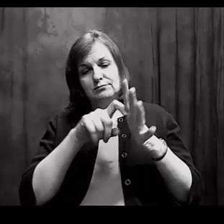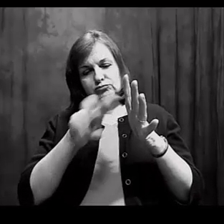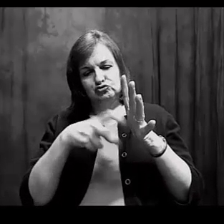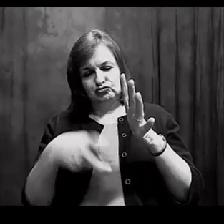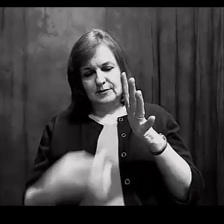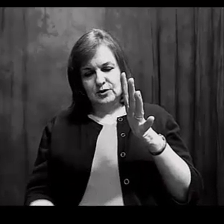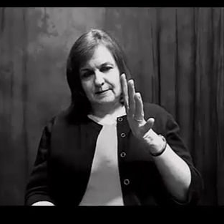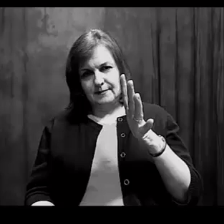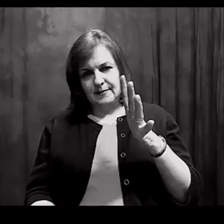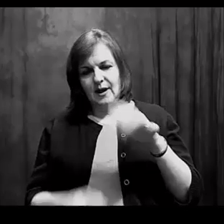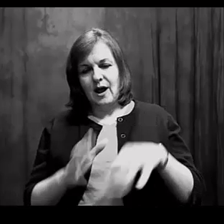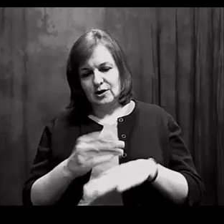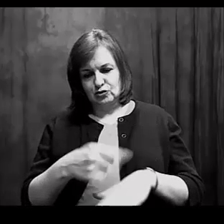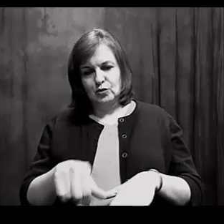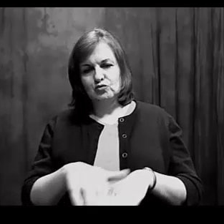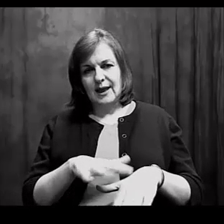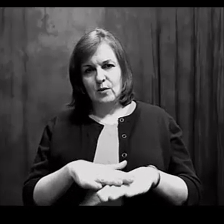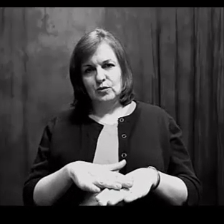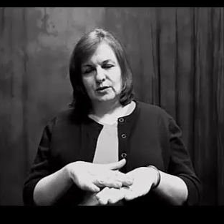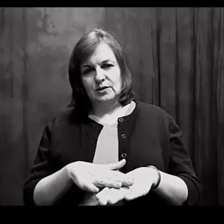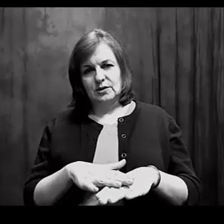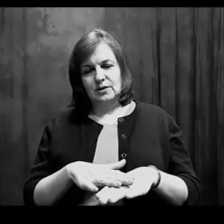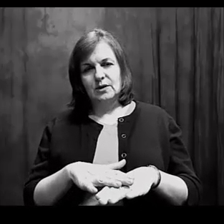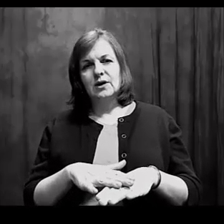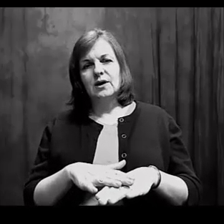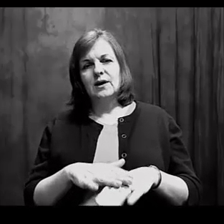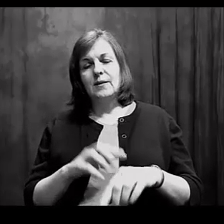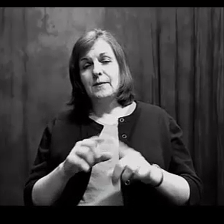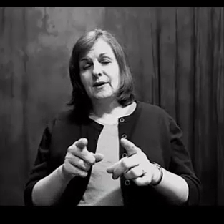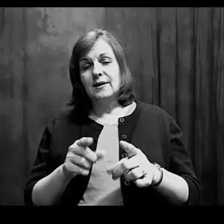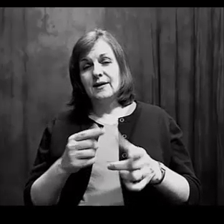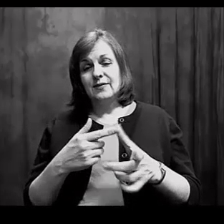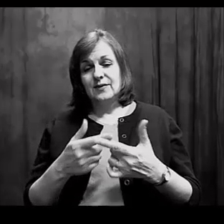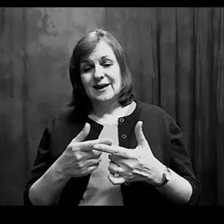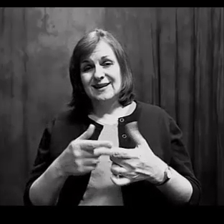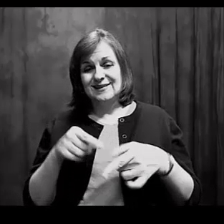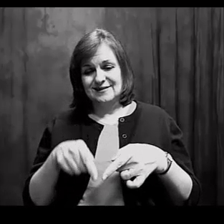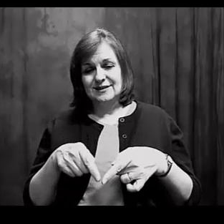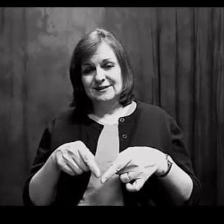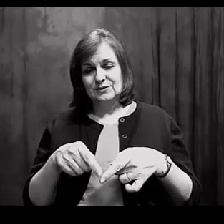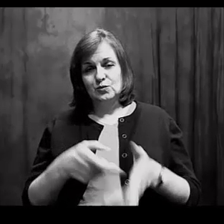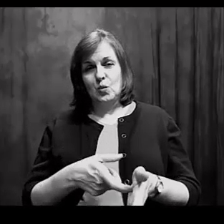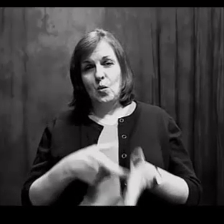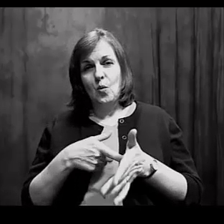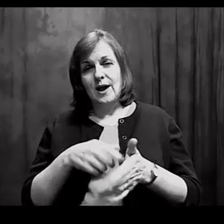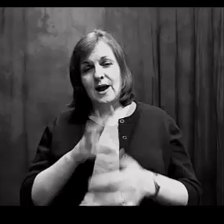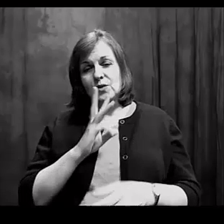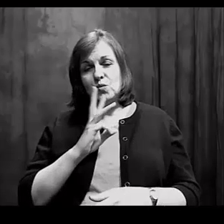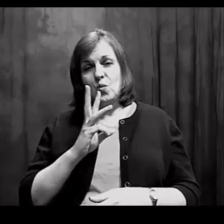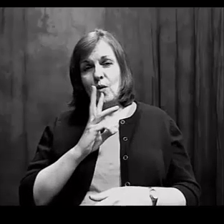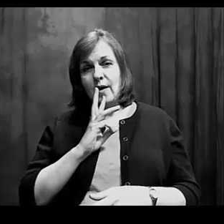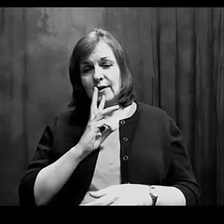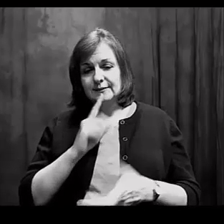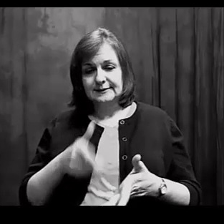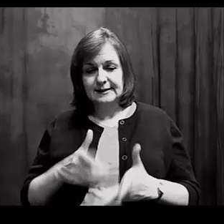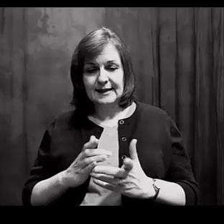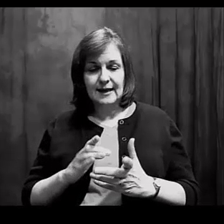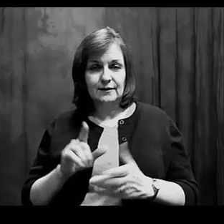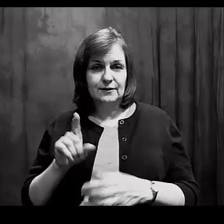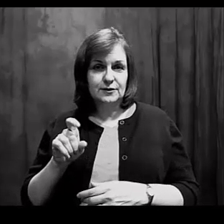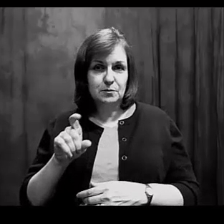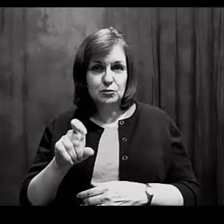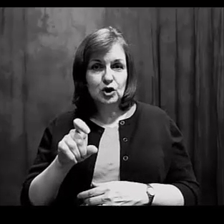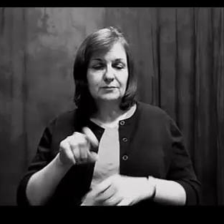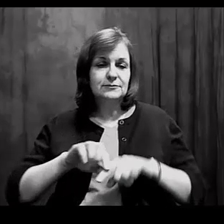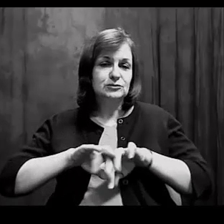that release, they're going to drop straight down. These are on the underside of the leaves, so they drop straight down to the